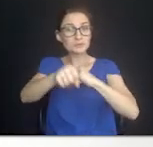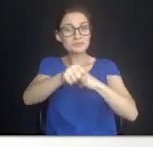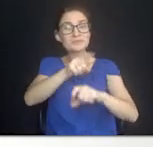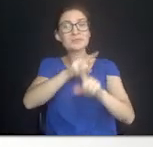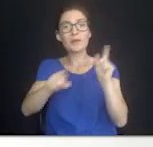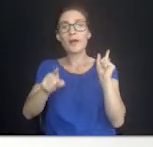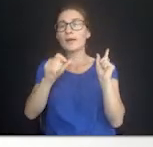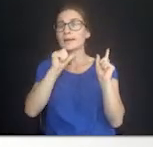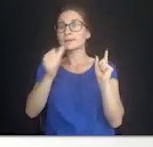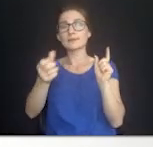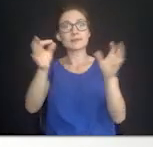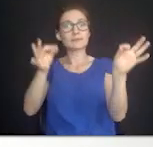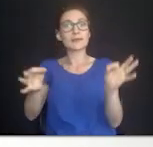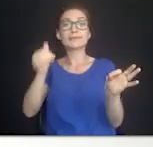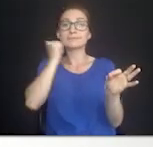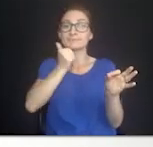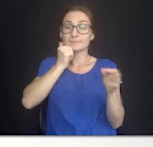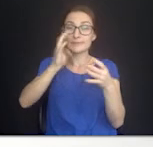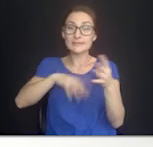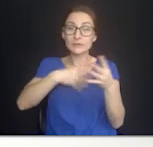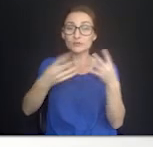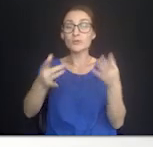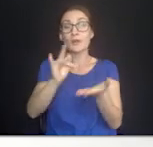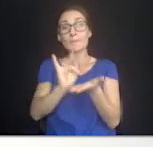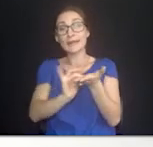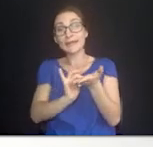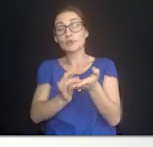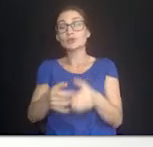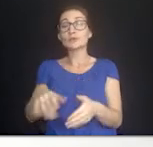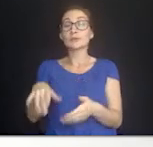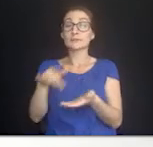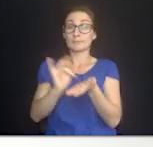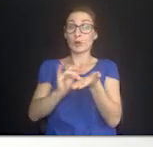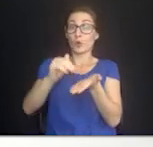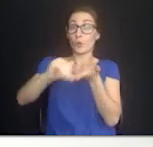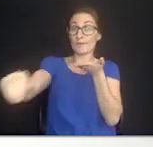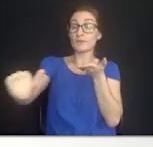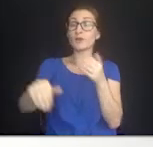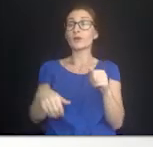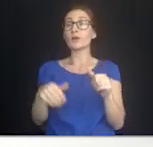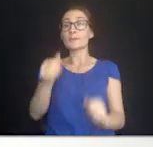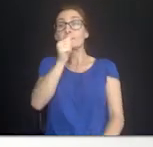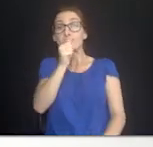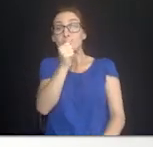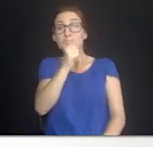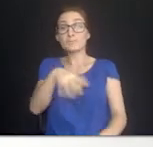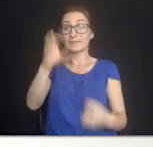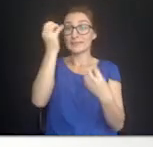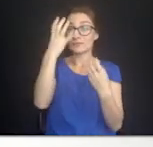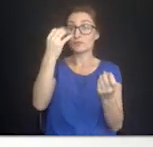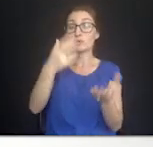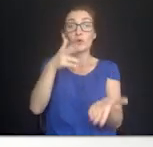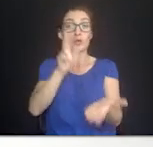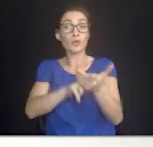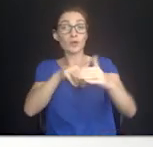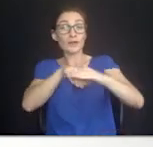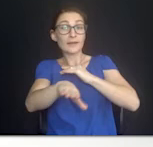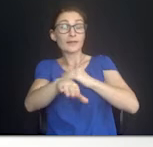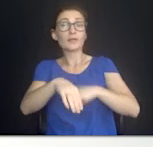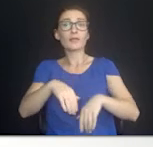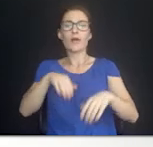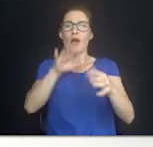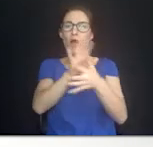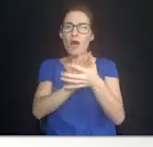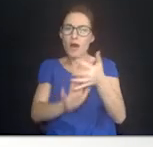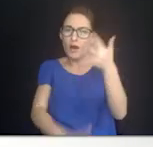daily schedule is, medication, waiver information, passwords and information for login for social media. I mean,